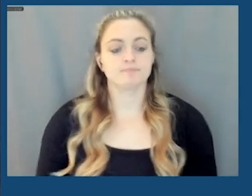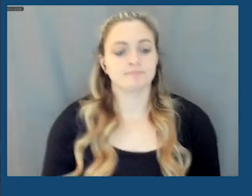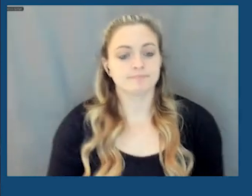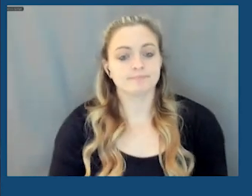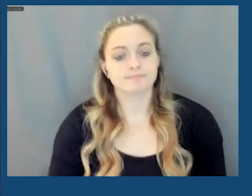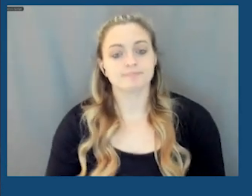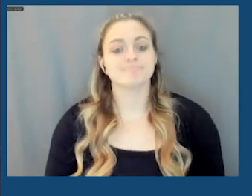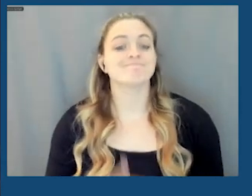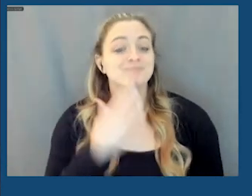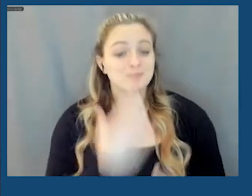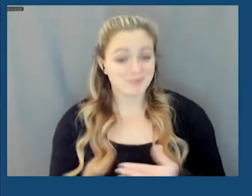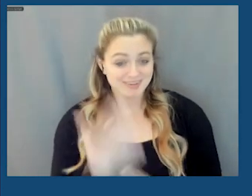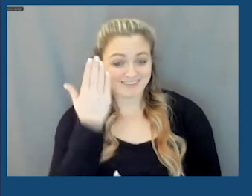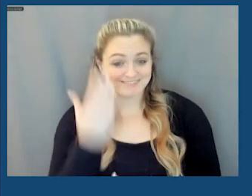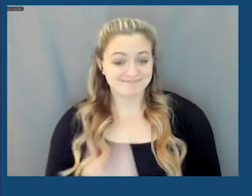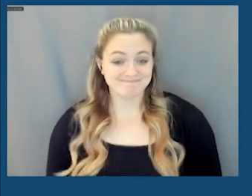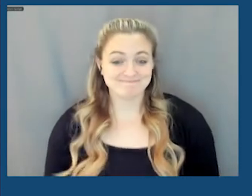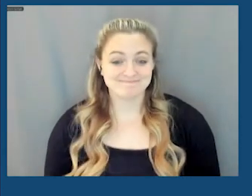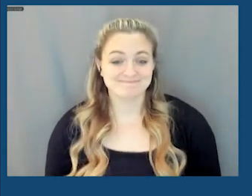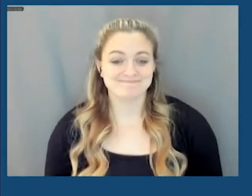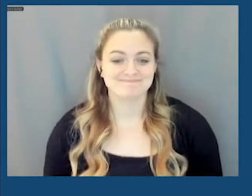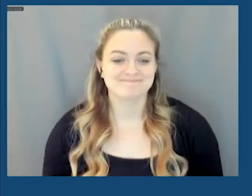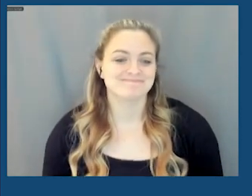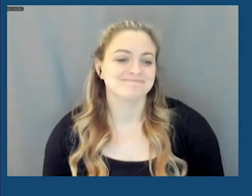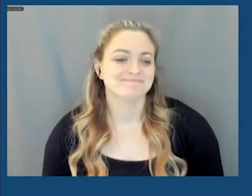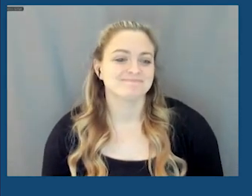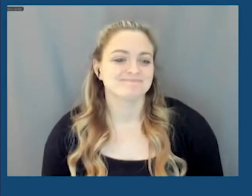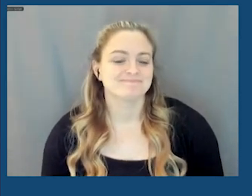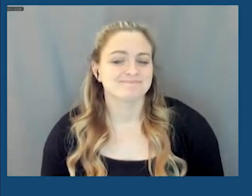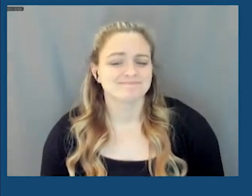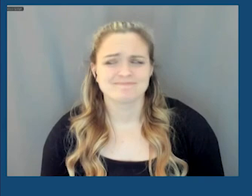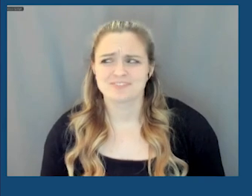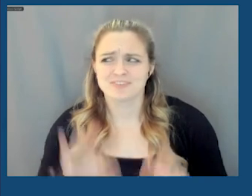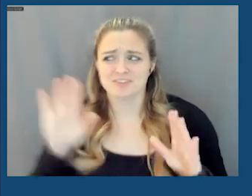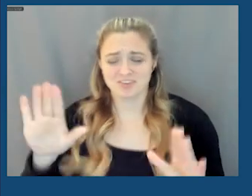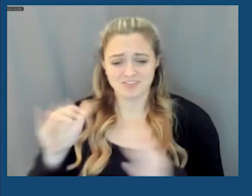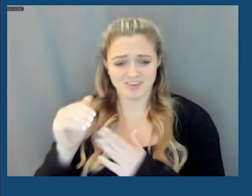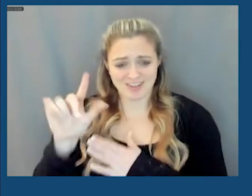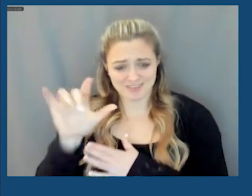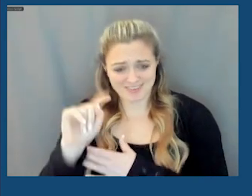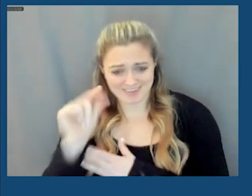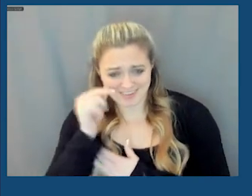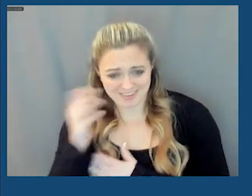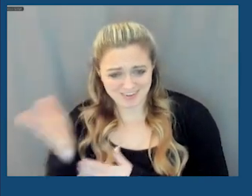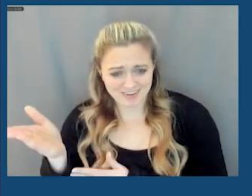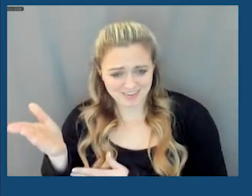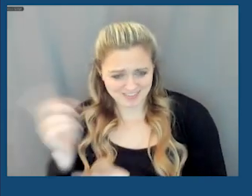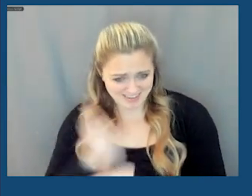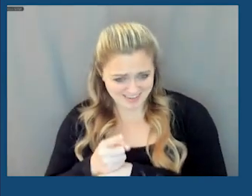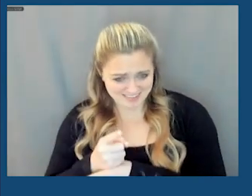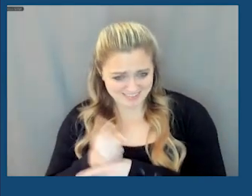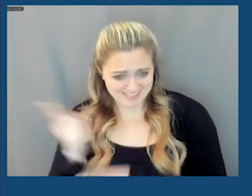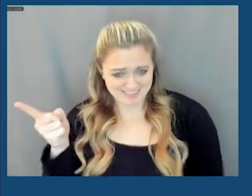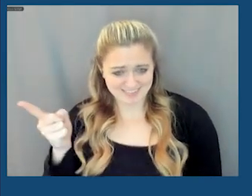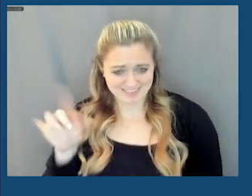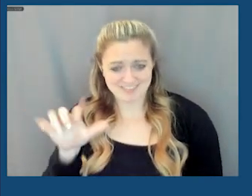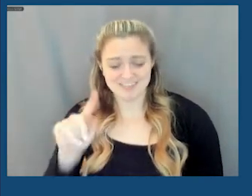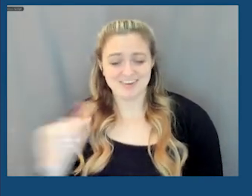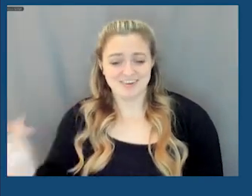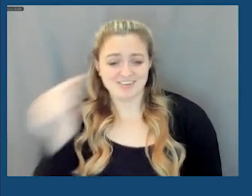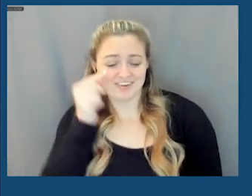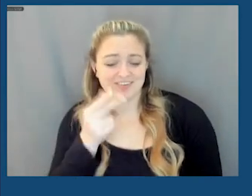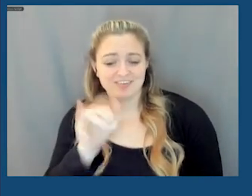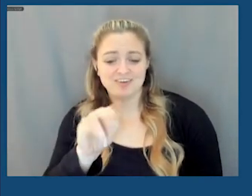Good morning. Do I have a great Lieutenant Governor or what? Lieutenant Governor Antonio